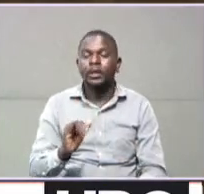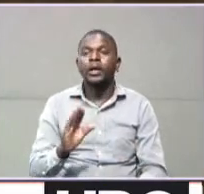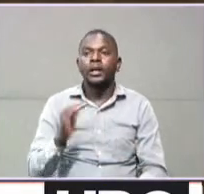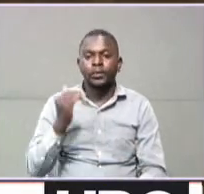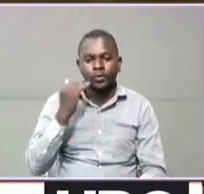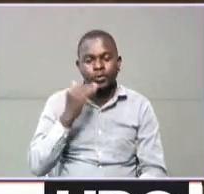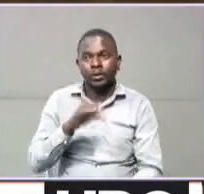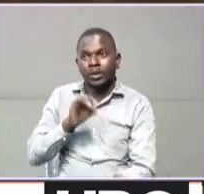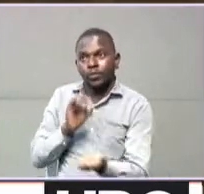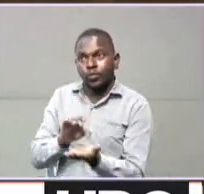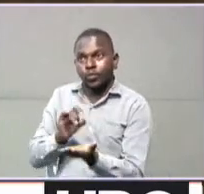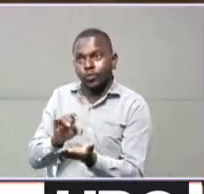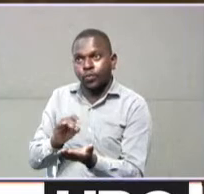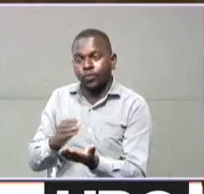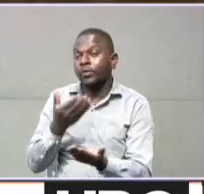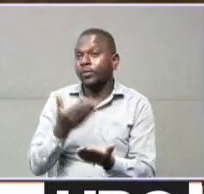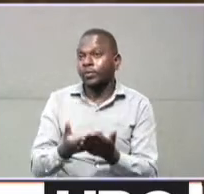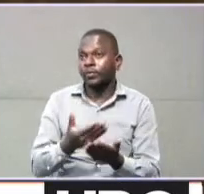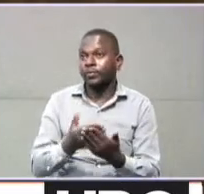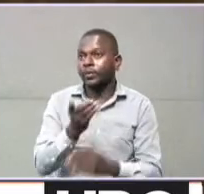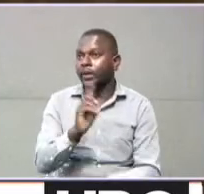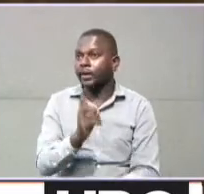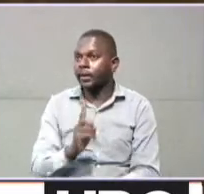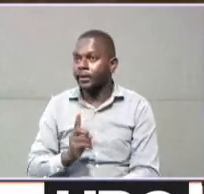evicted from the swamps